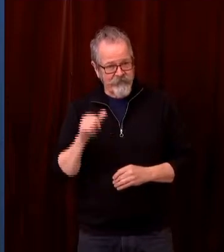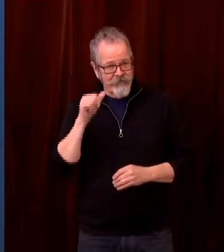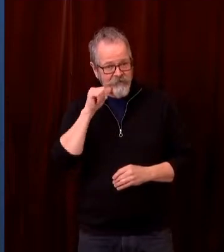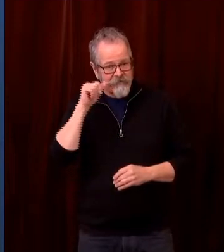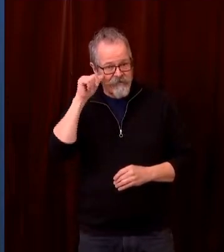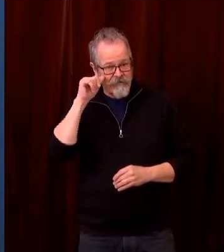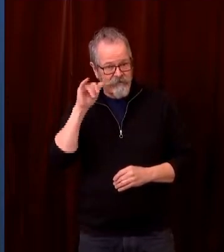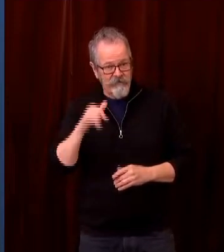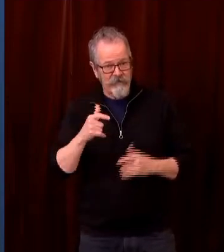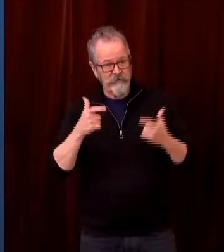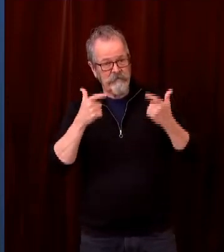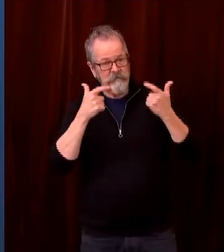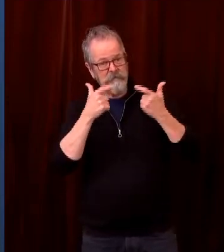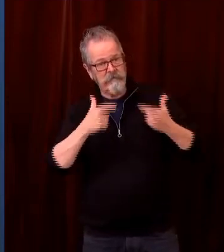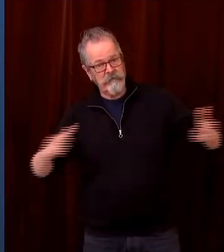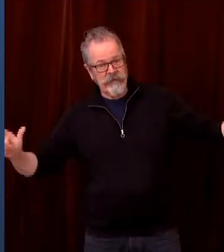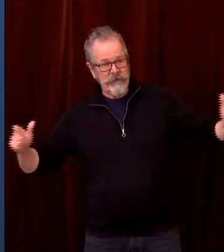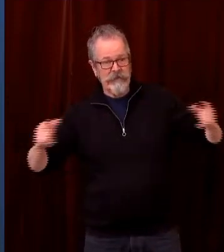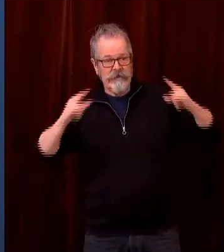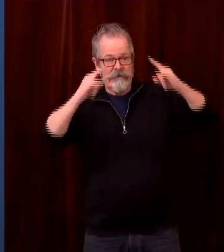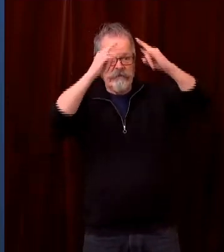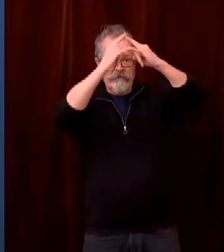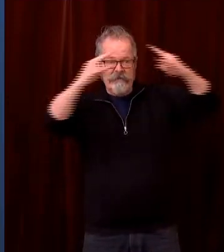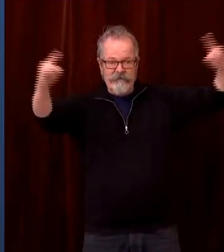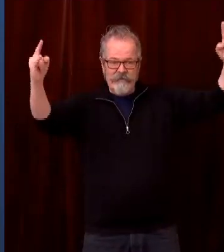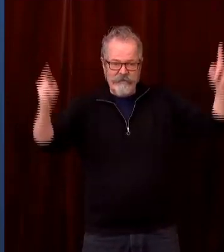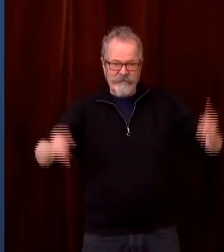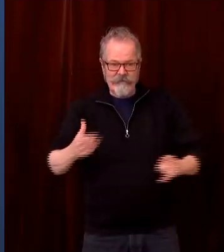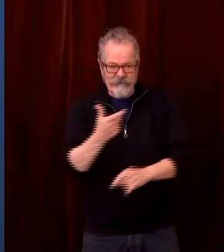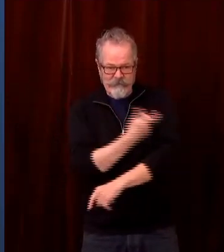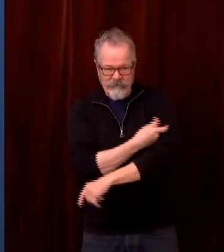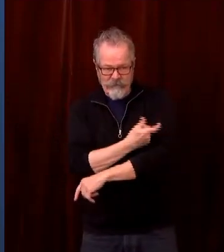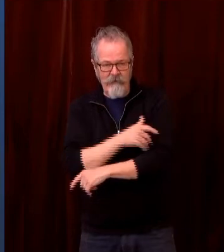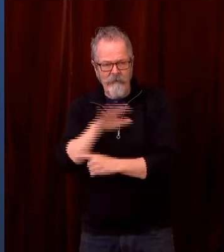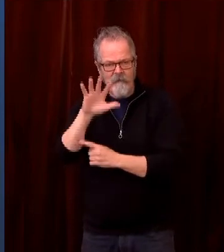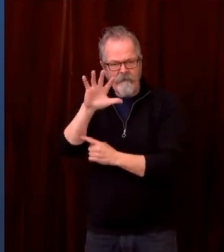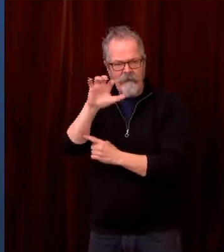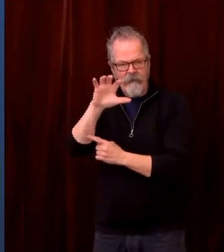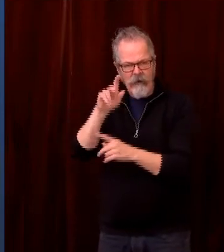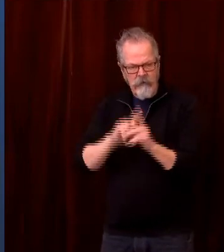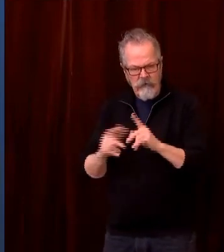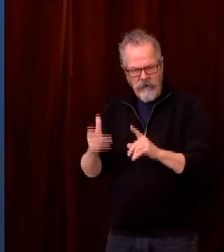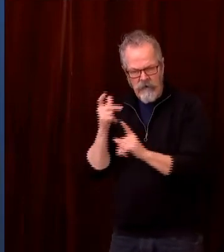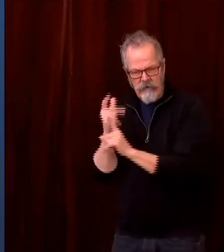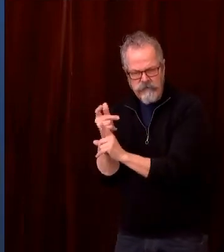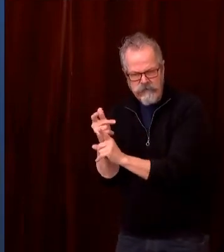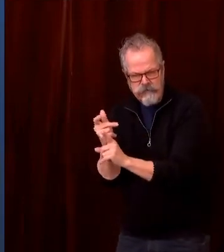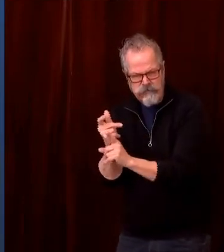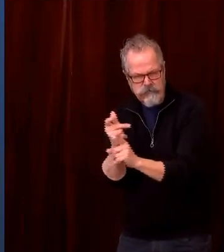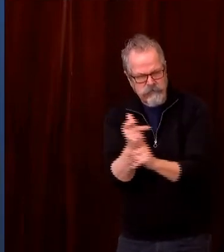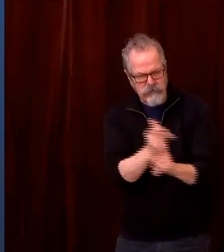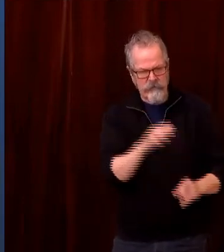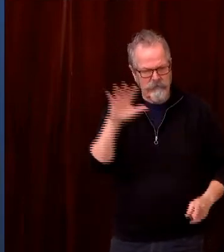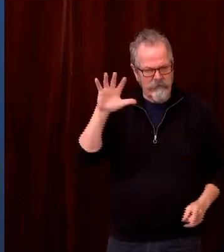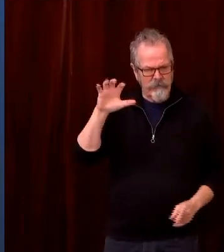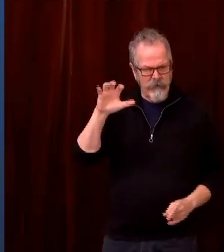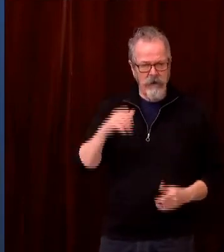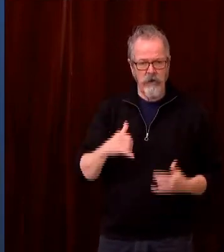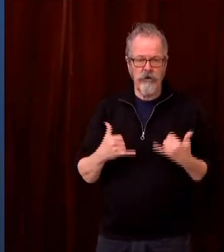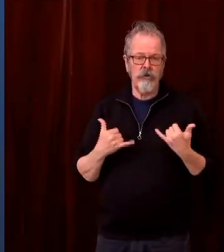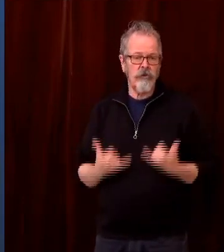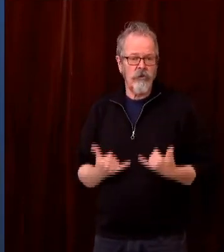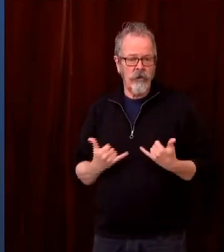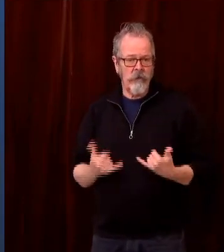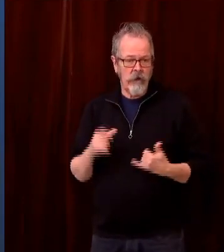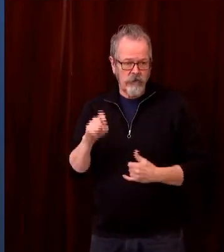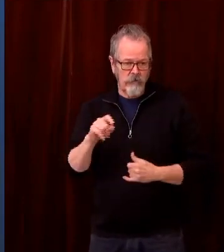today. It's not all smooth sailing, though. You announced this on the 18th that they were going to have these mass vaccination